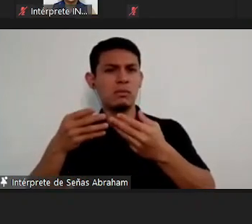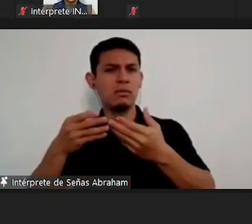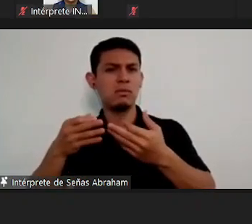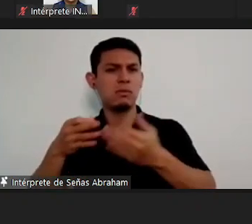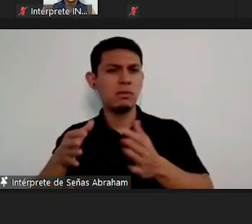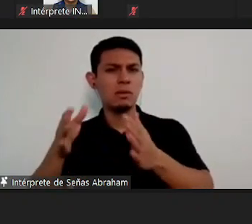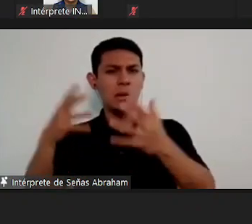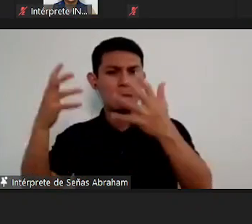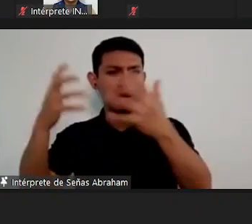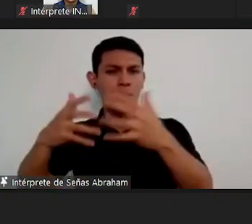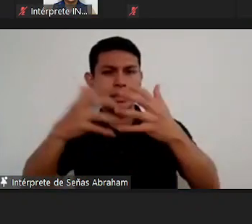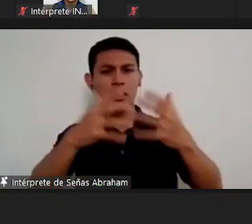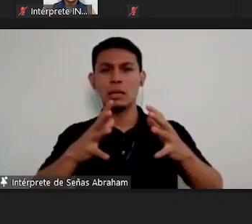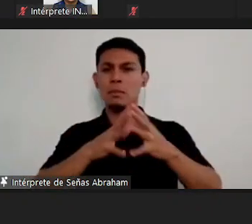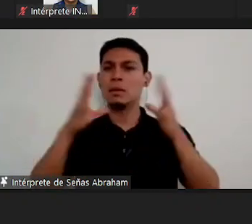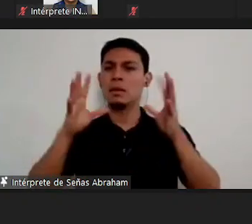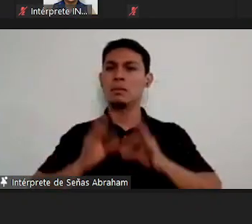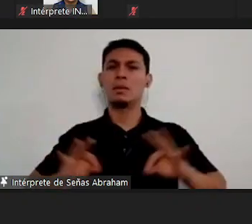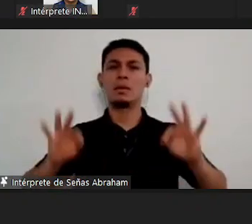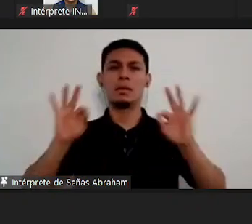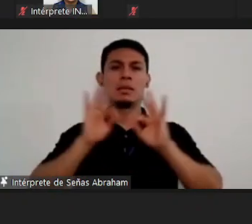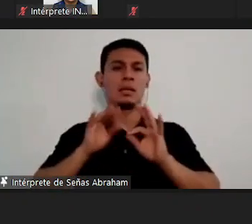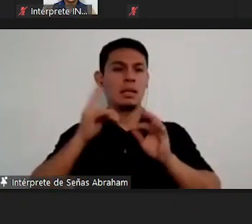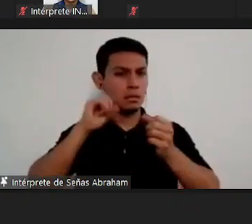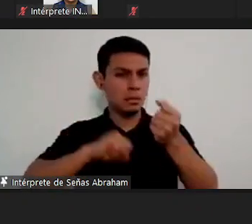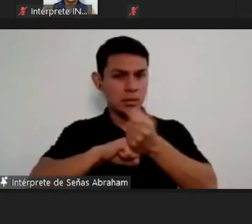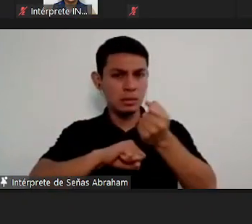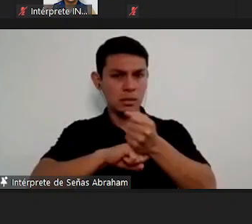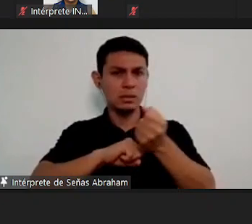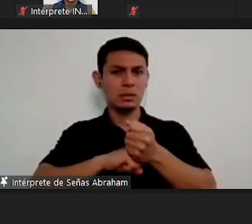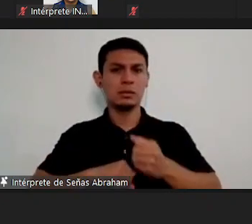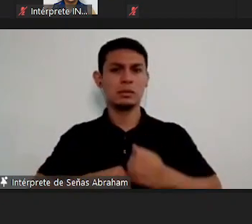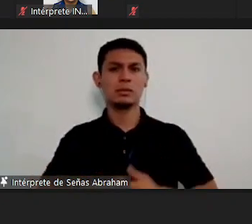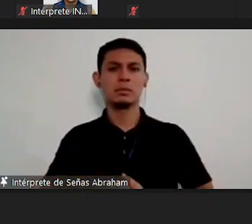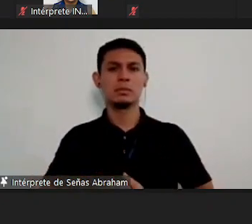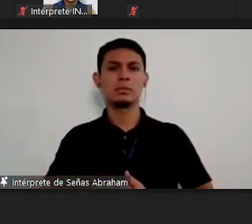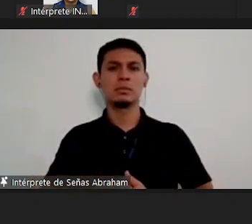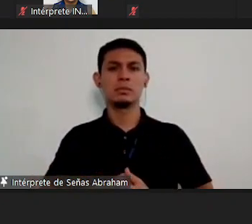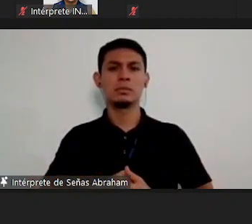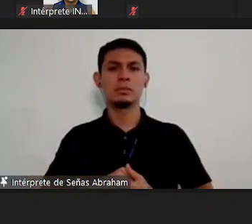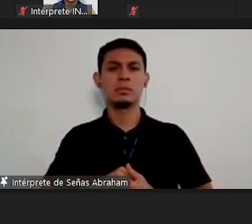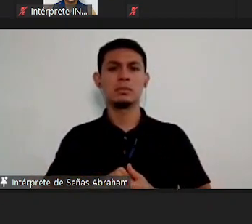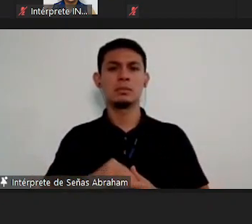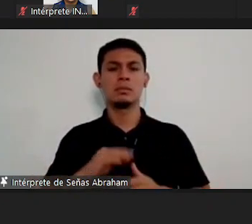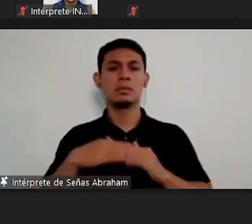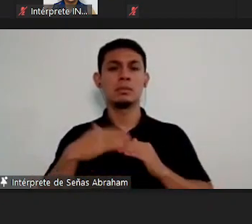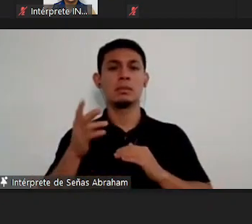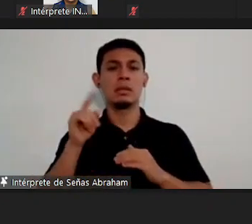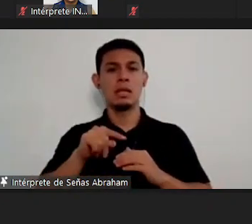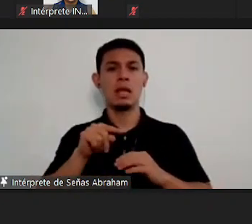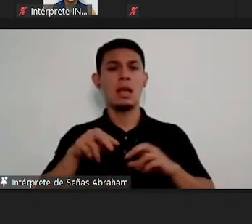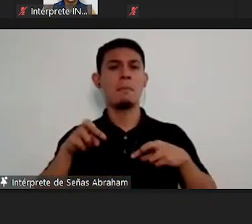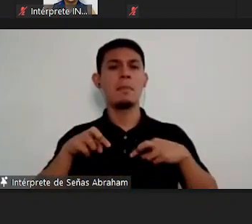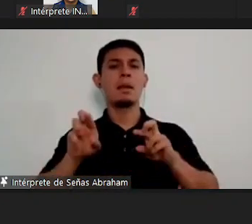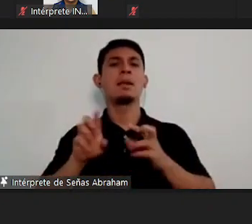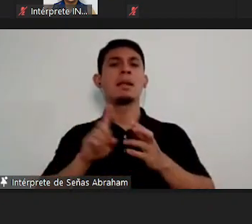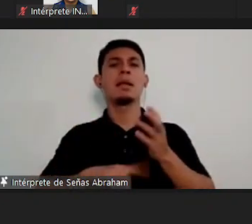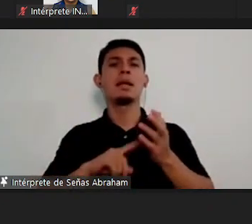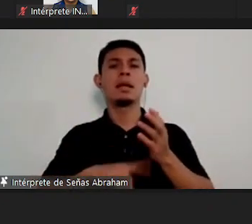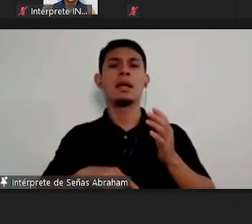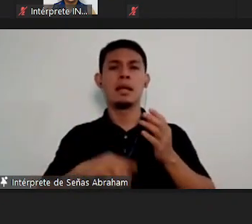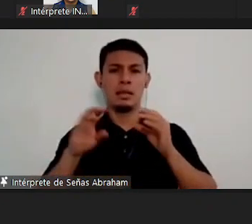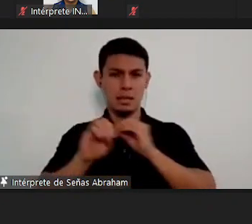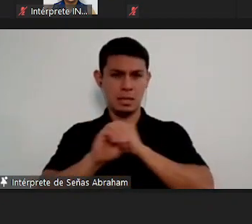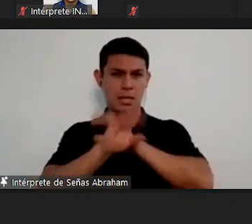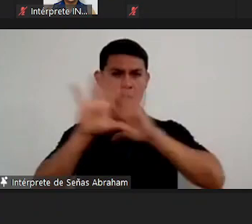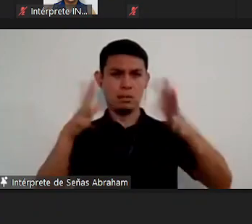business uh due diligence mechanisms which is fundamental for our sustainability of investment we will have this